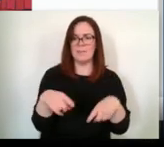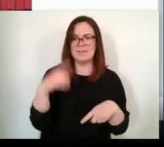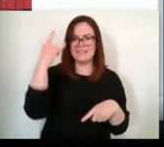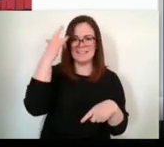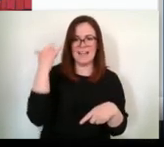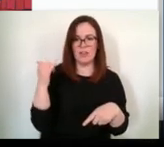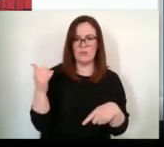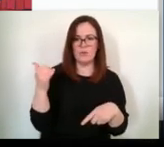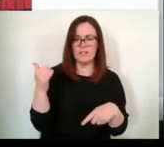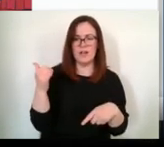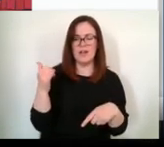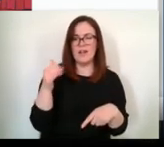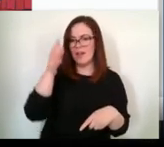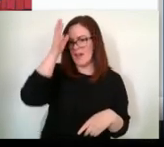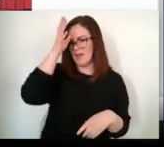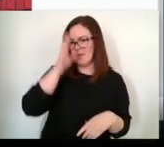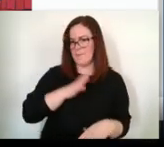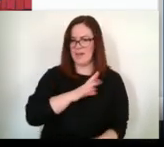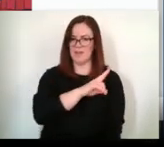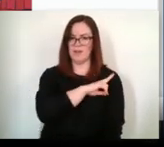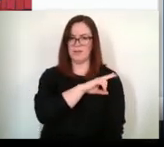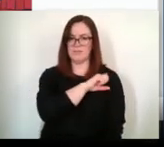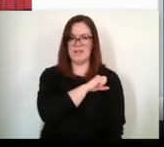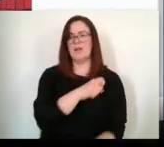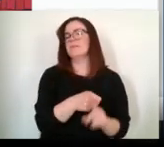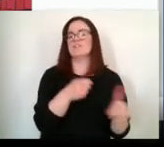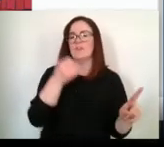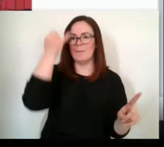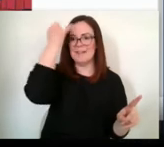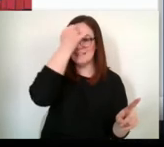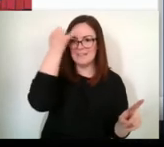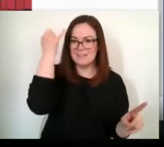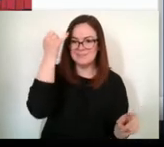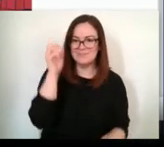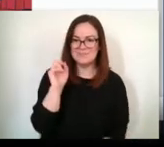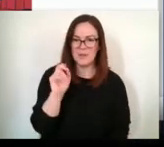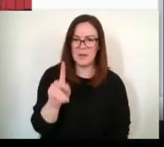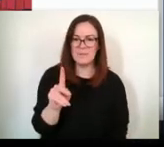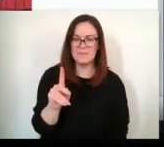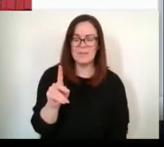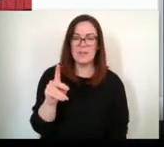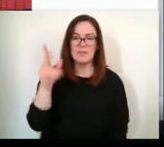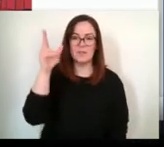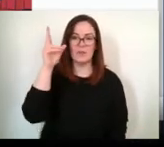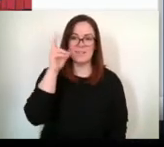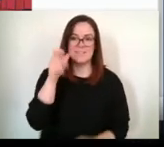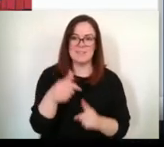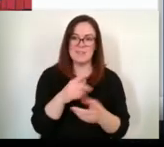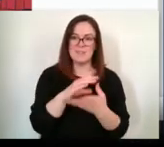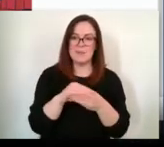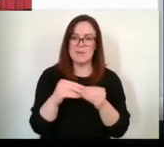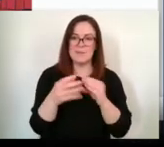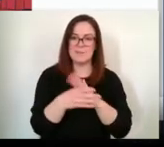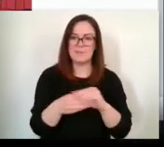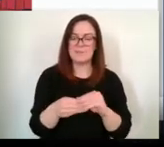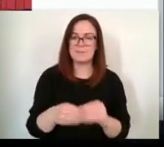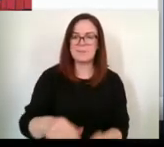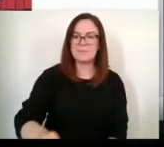story happens in California, and the man, Uncle Sam, is from Italy. Okay, so let's listen to the